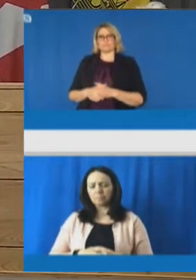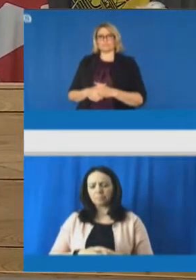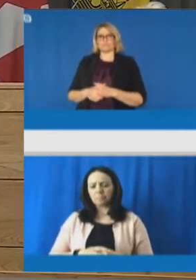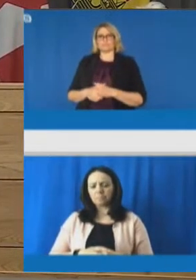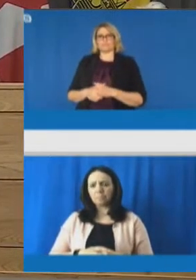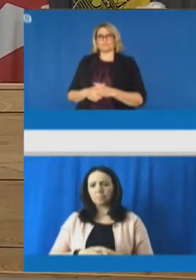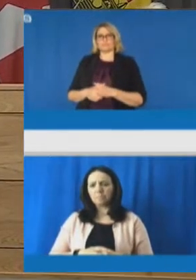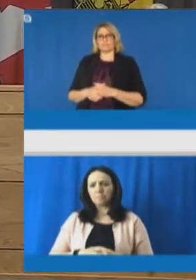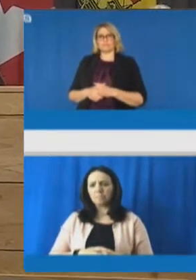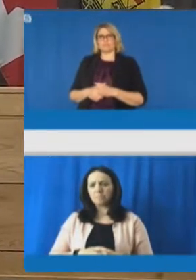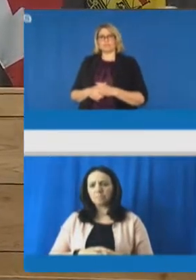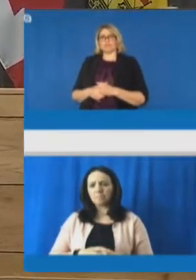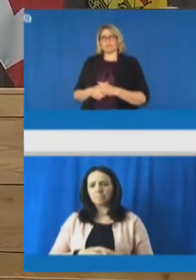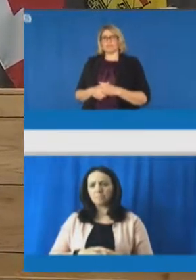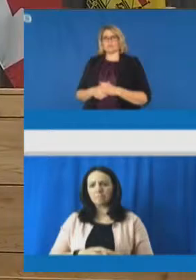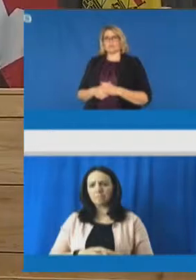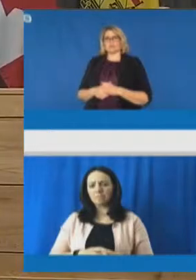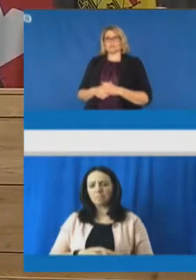that?